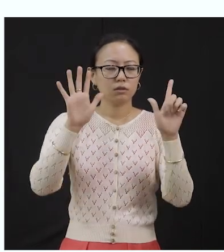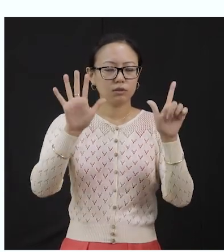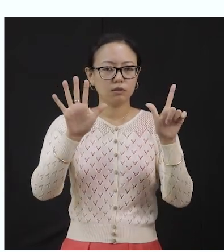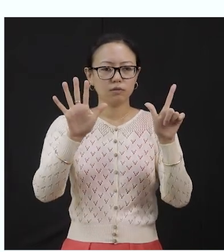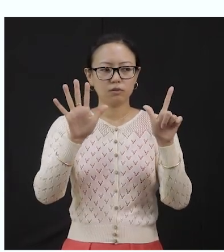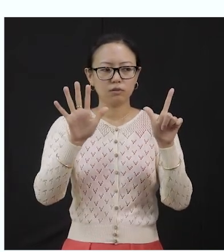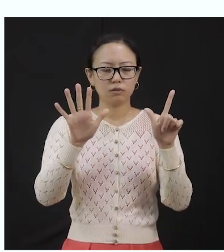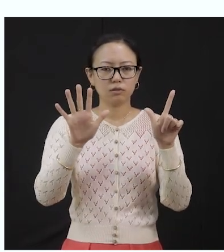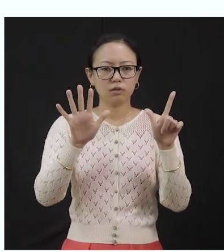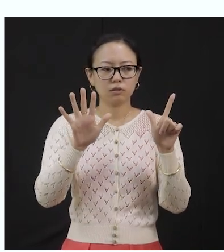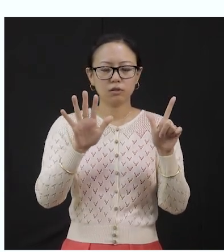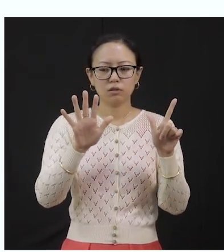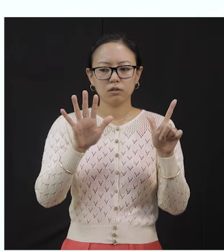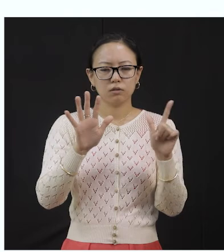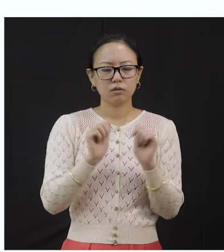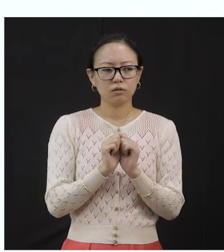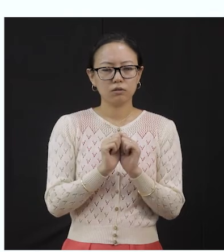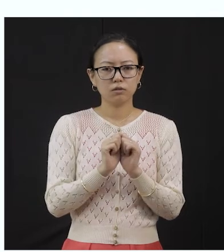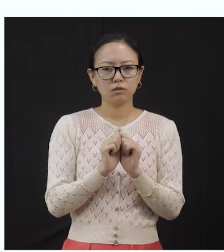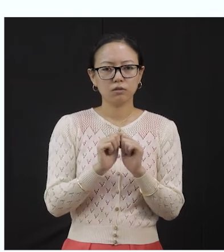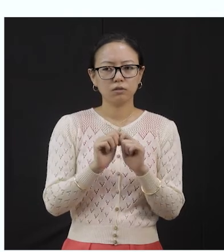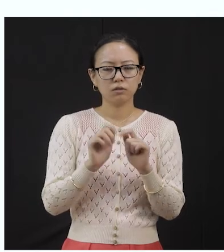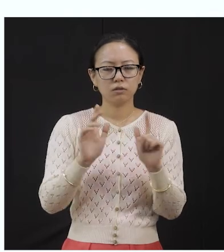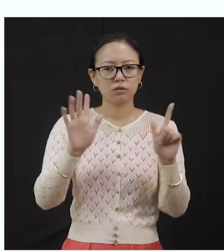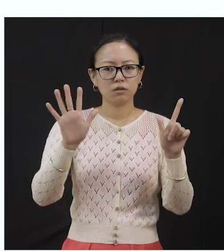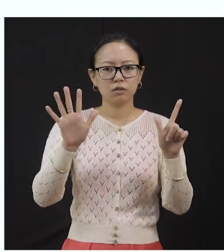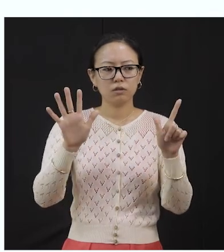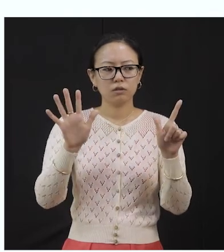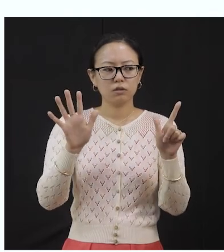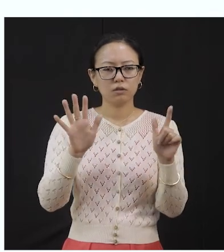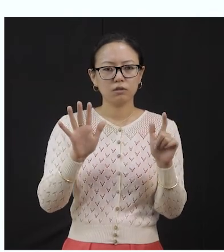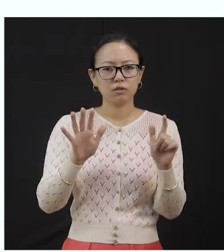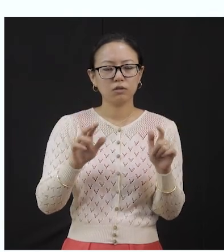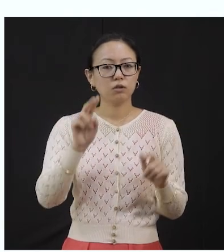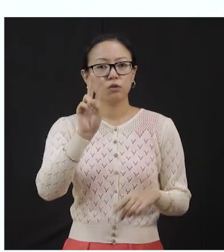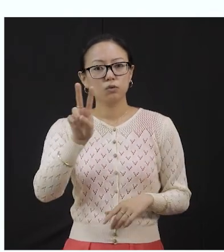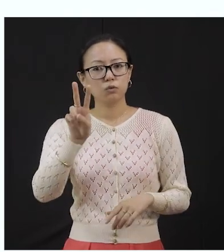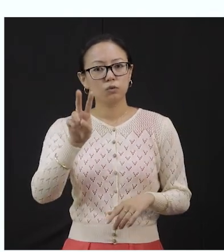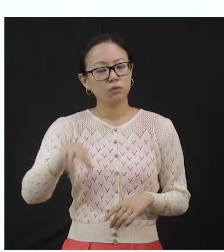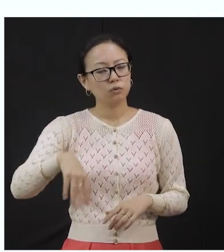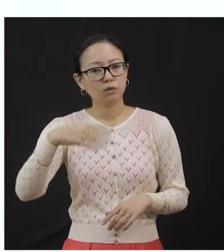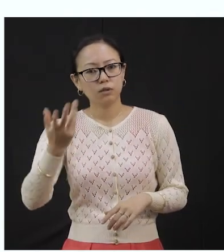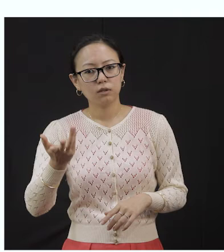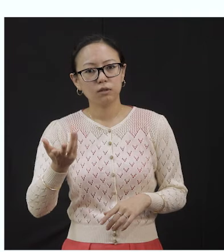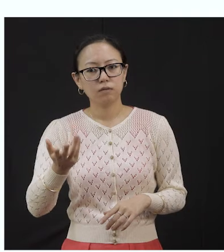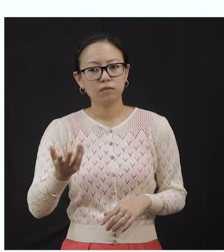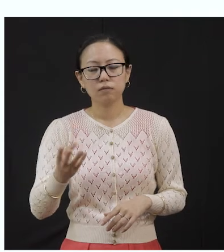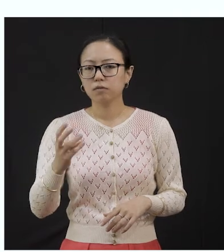counting from 3 because 3 is the next number. Okay,